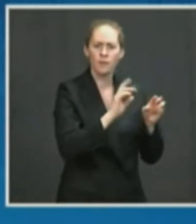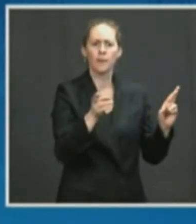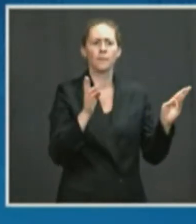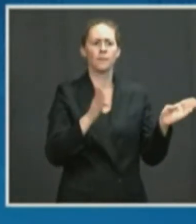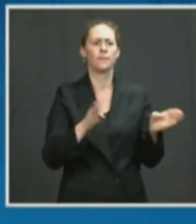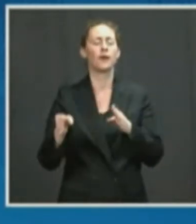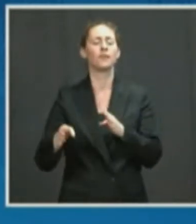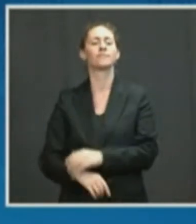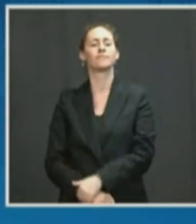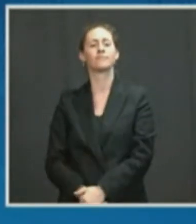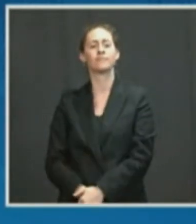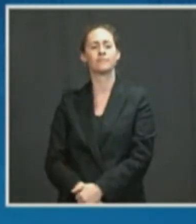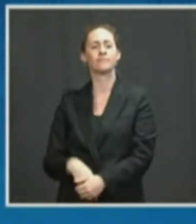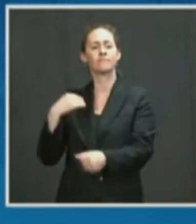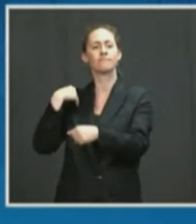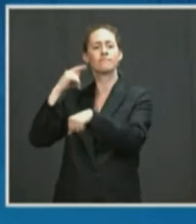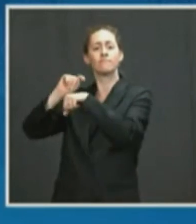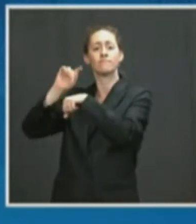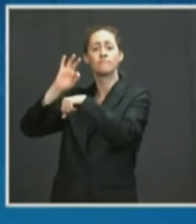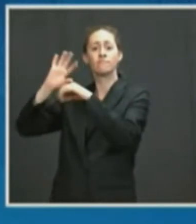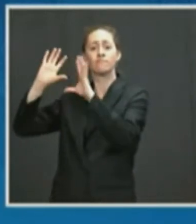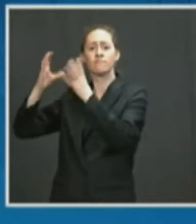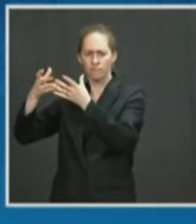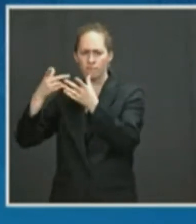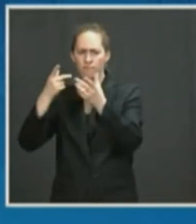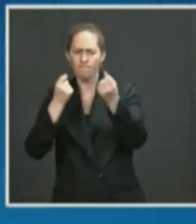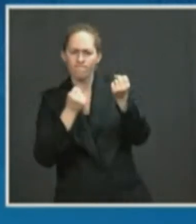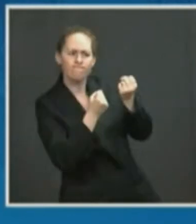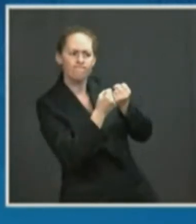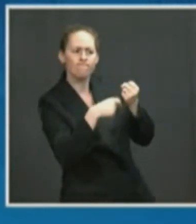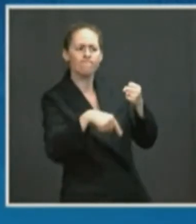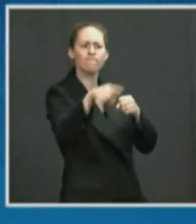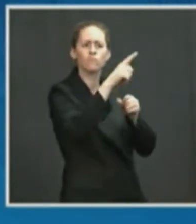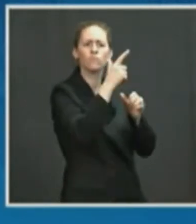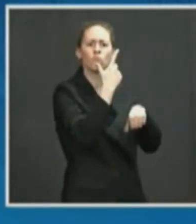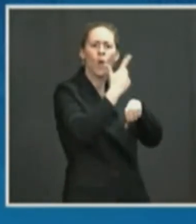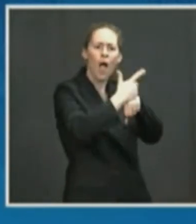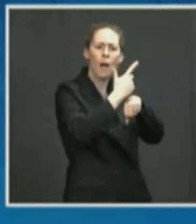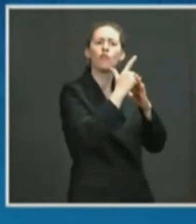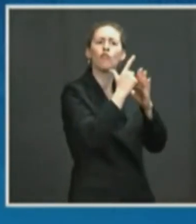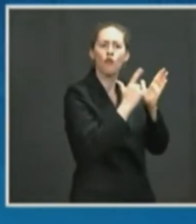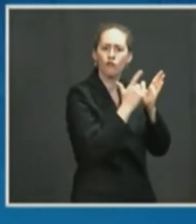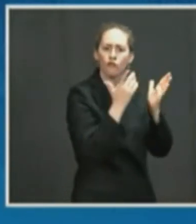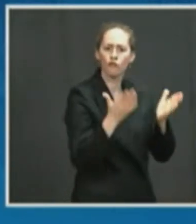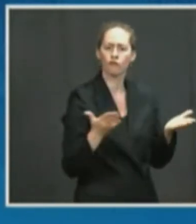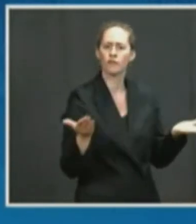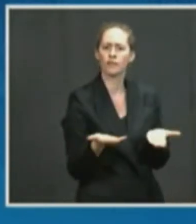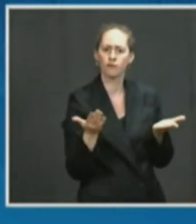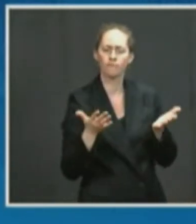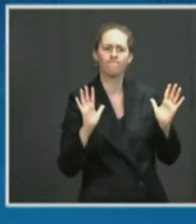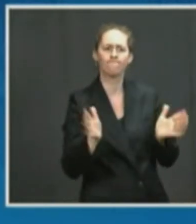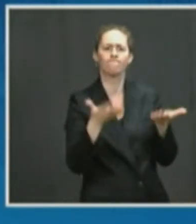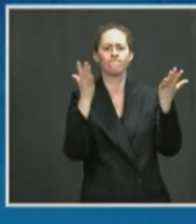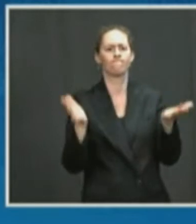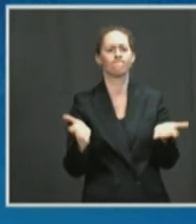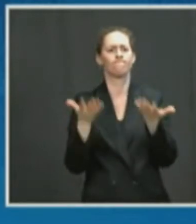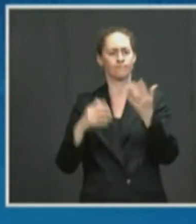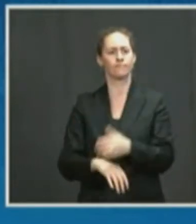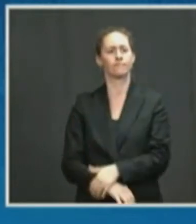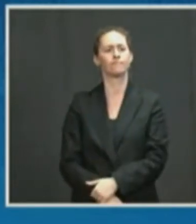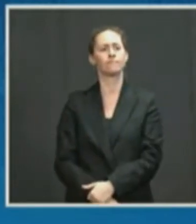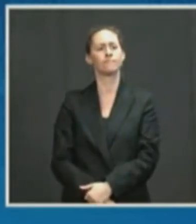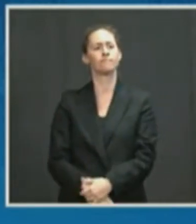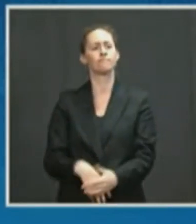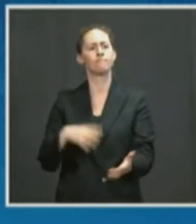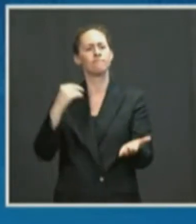including VC, and listen, no corruption. Corruption does not know borders, and we want to make sure